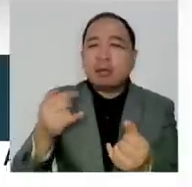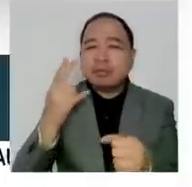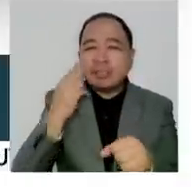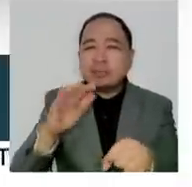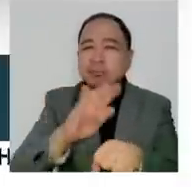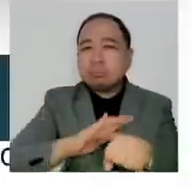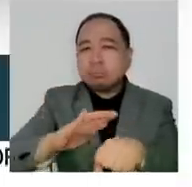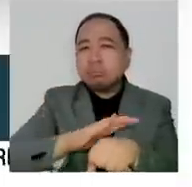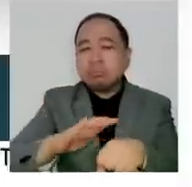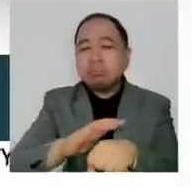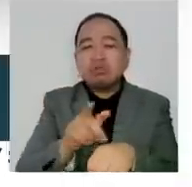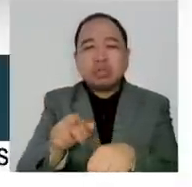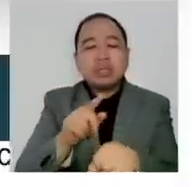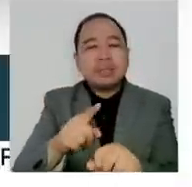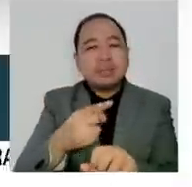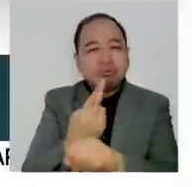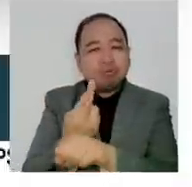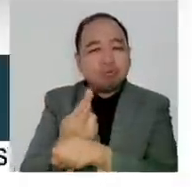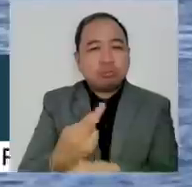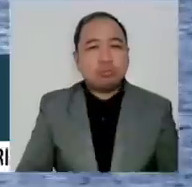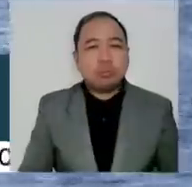yon.